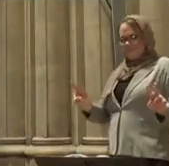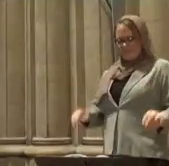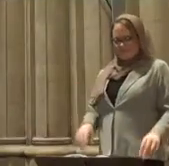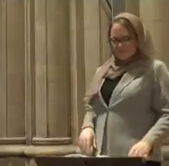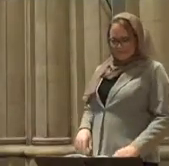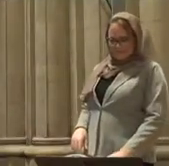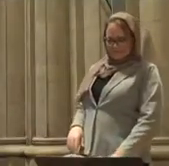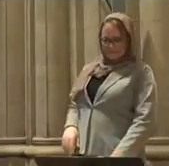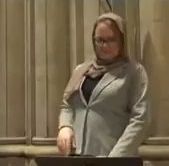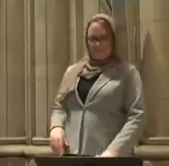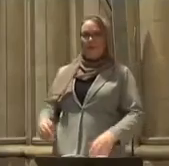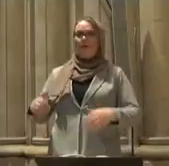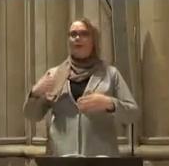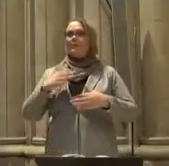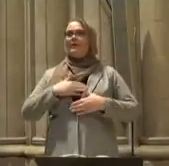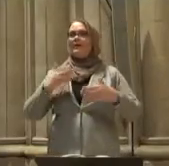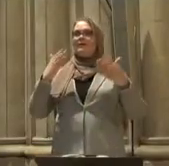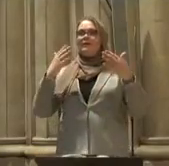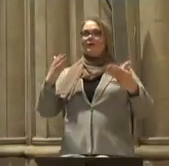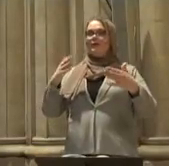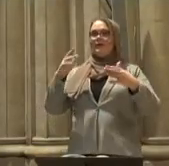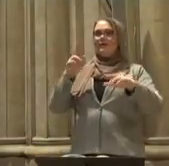Please be seated.